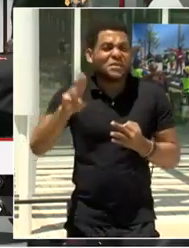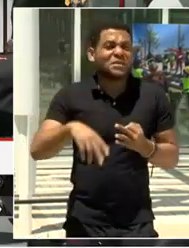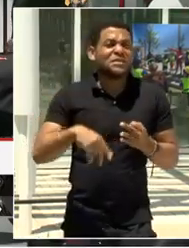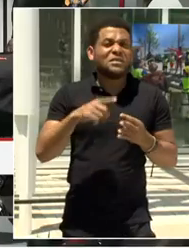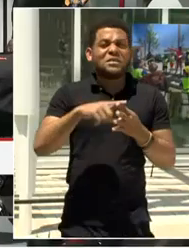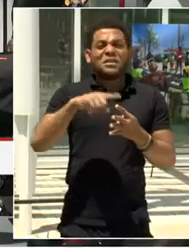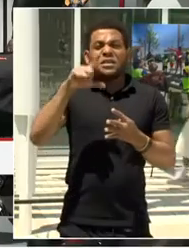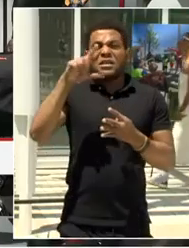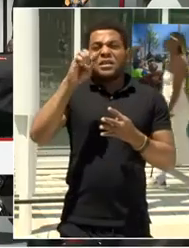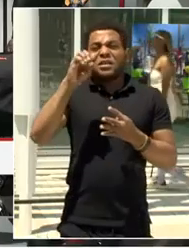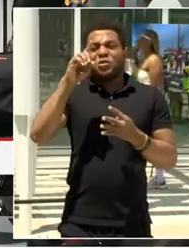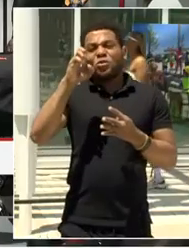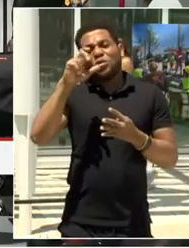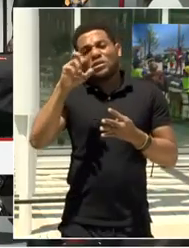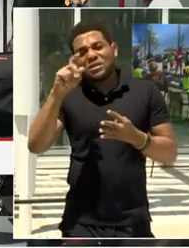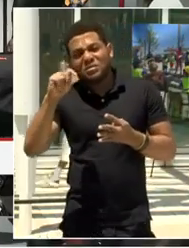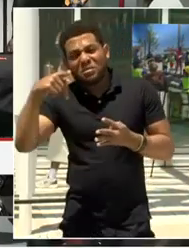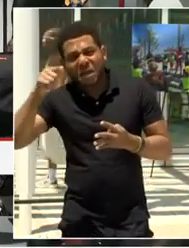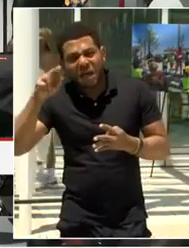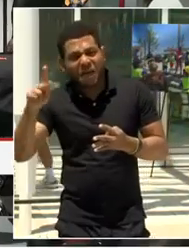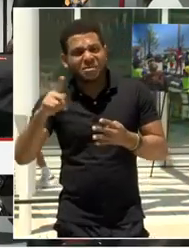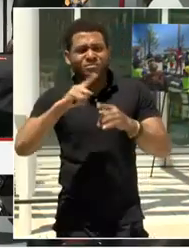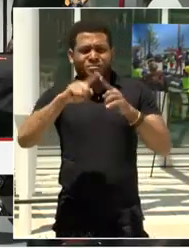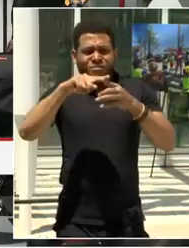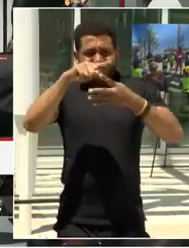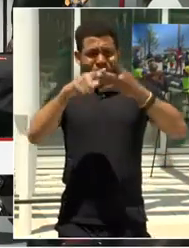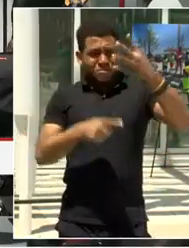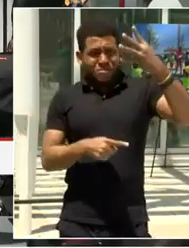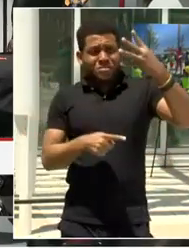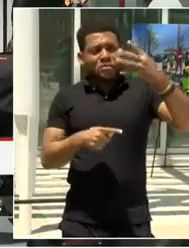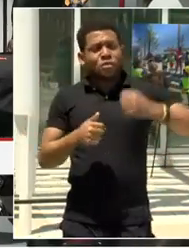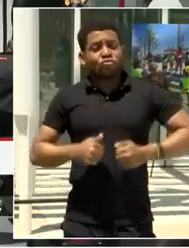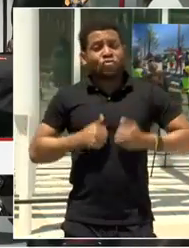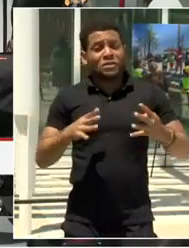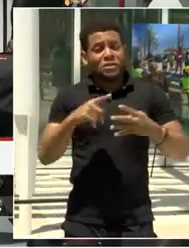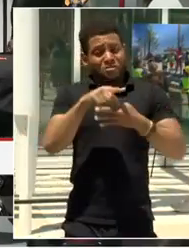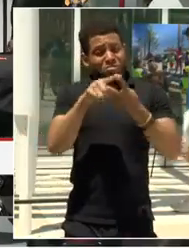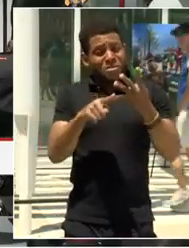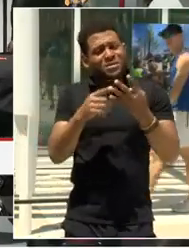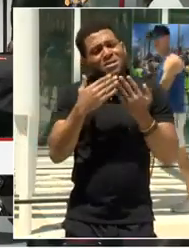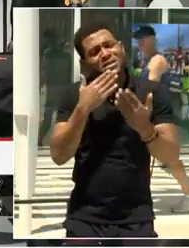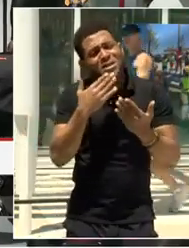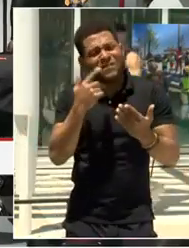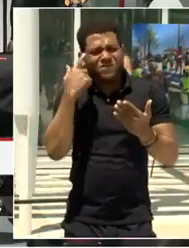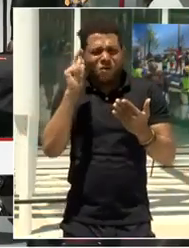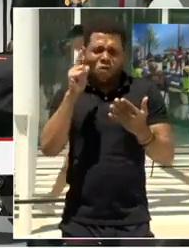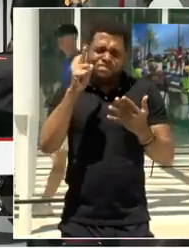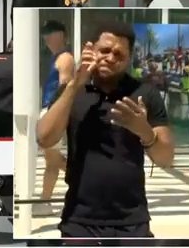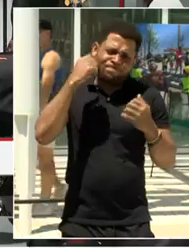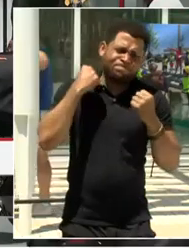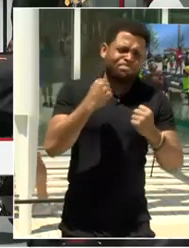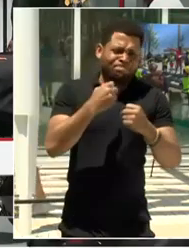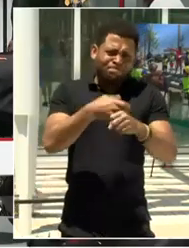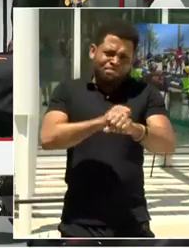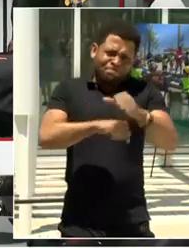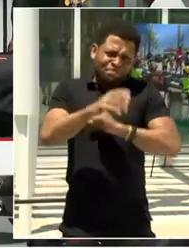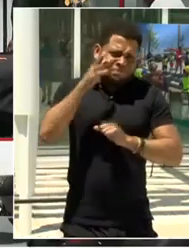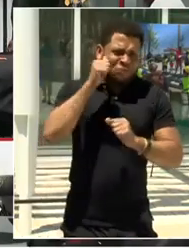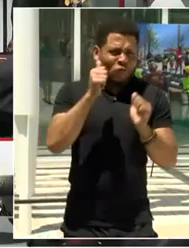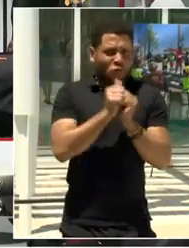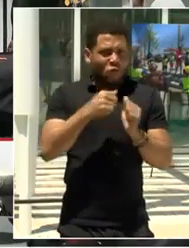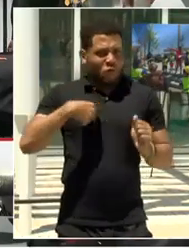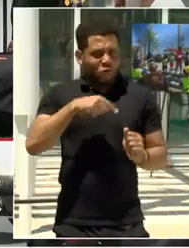with us. I want to thank you, Councilmember McDuffie, for fighting the good fight for all those